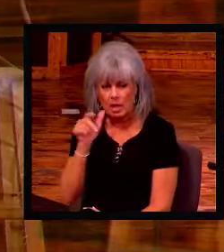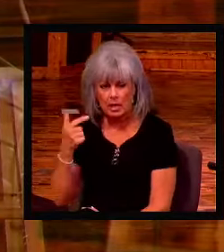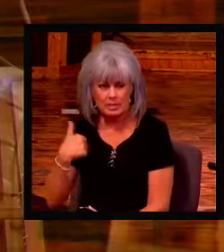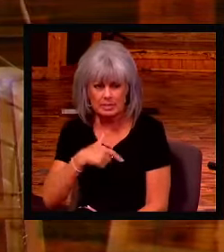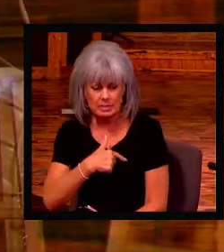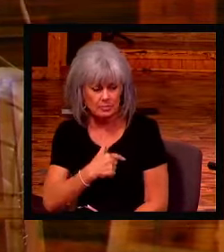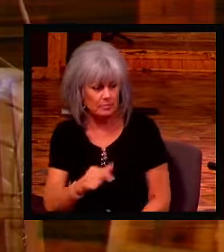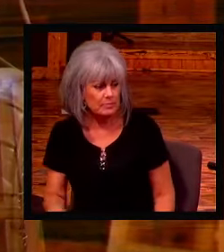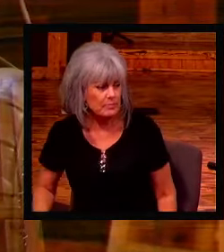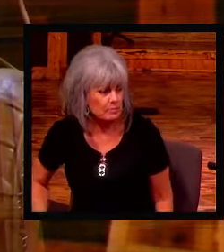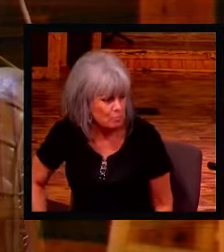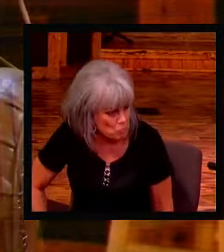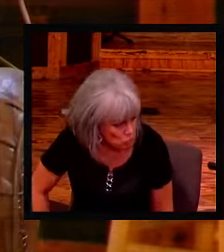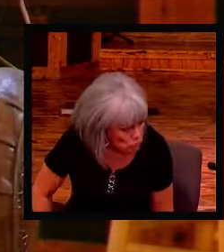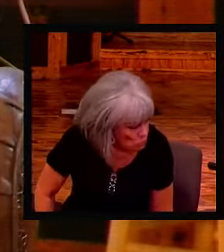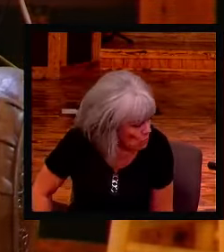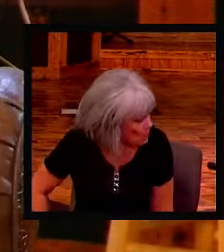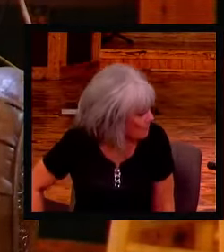Okay.